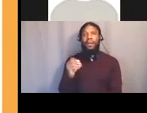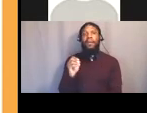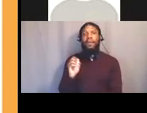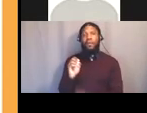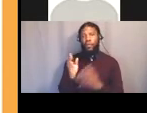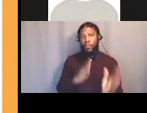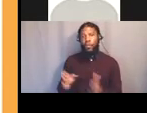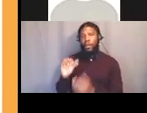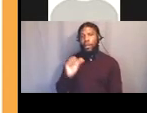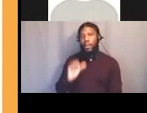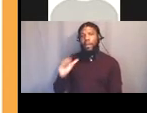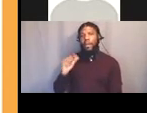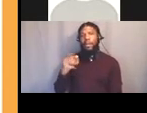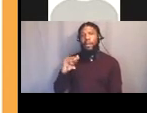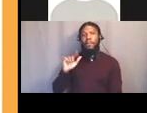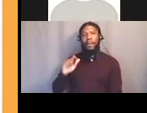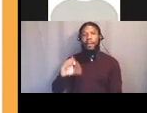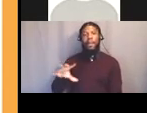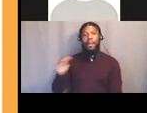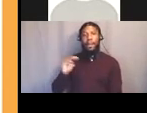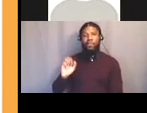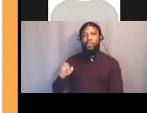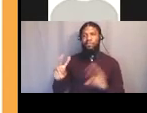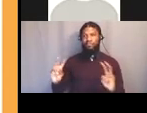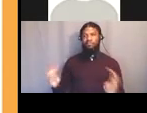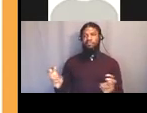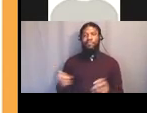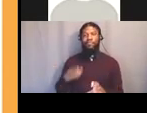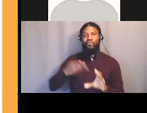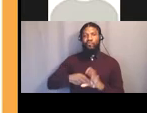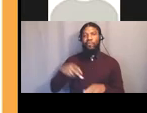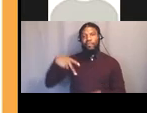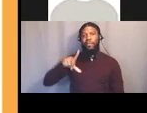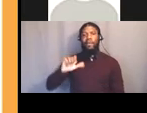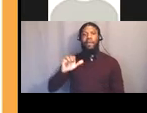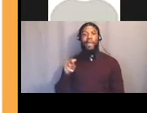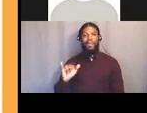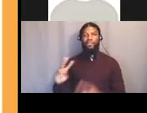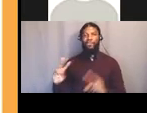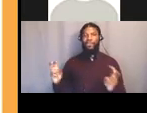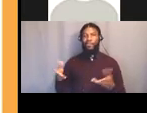advocateandorganize@gmail.com and put, quote, join PLAN in the subject line.